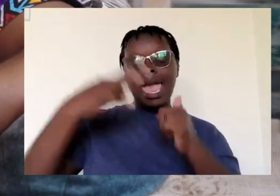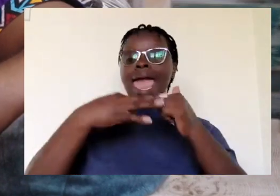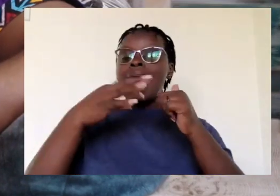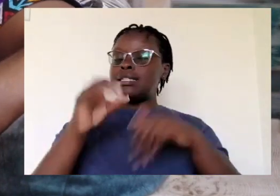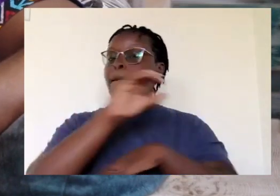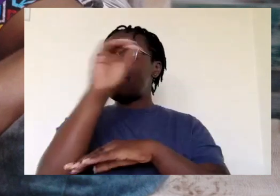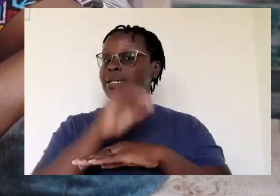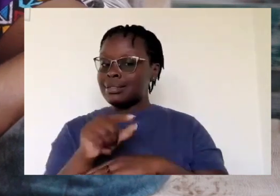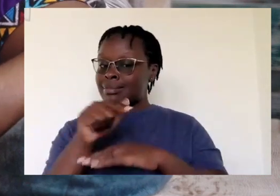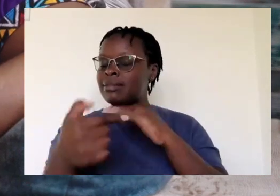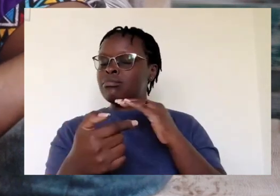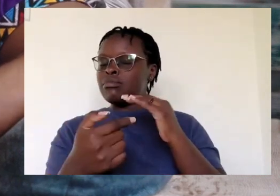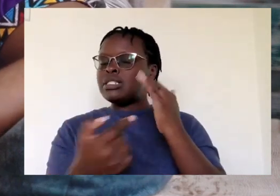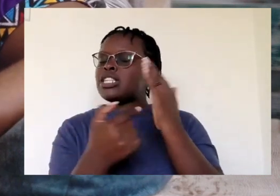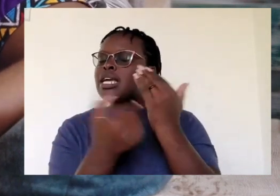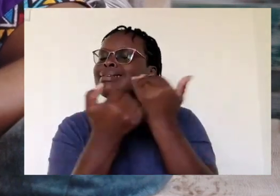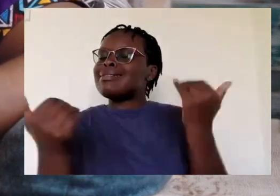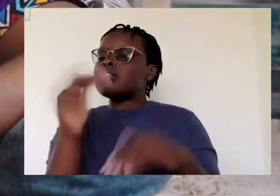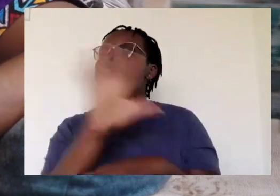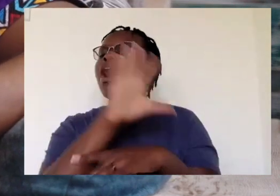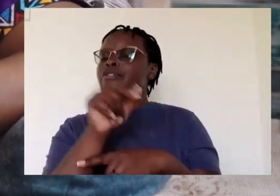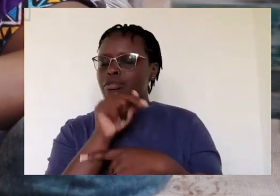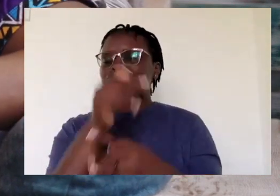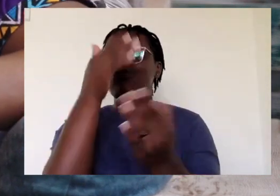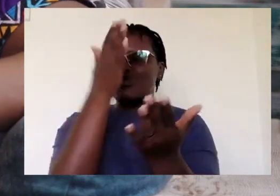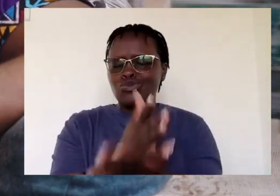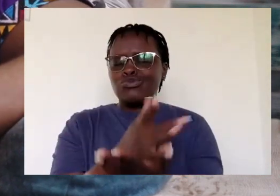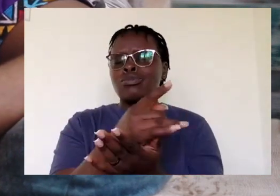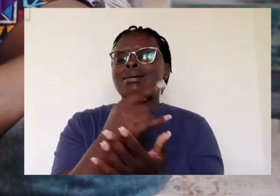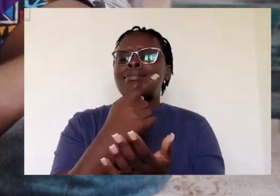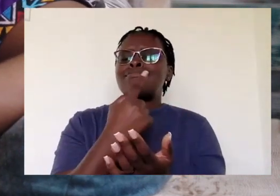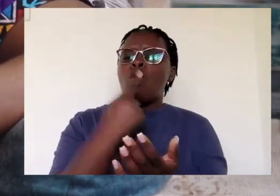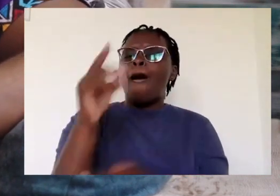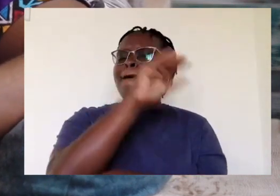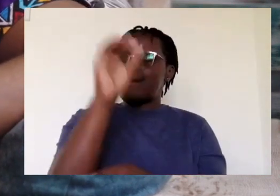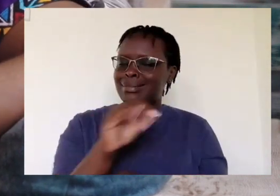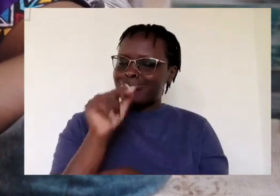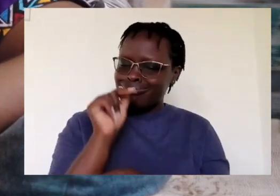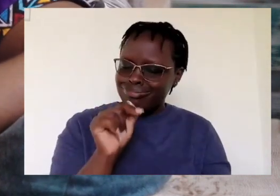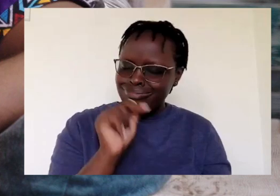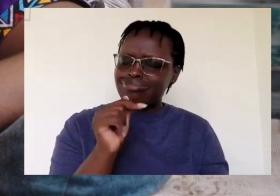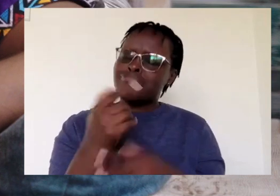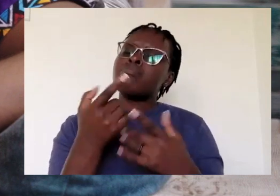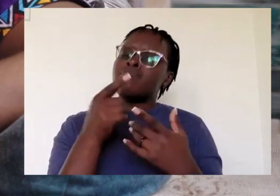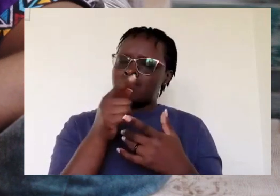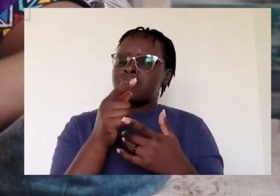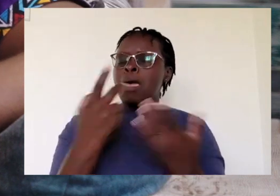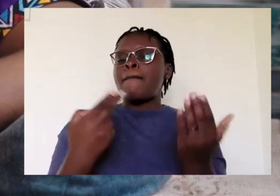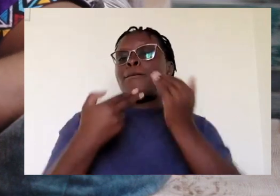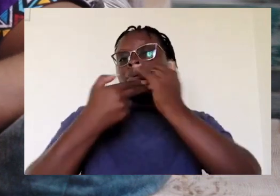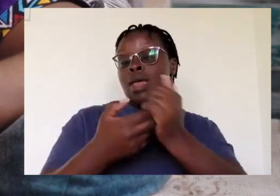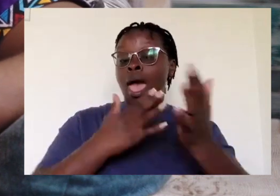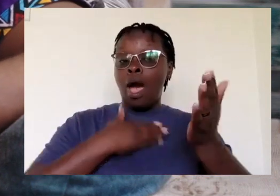80% of even EdTech East Africa is collaboration in almost every aspect, even in terms of how our programs